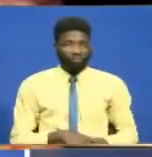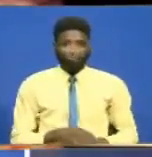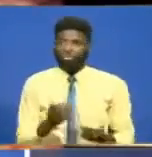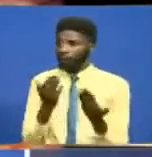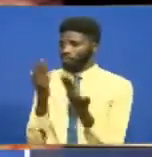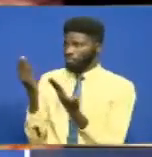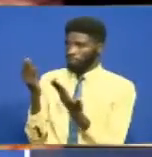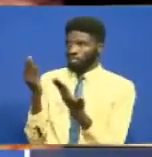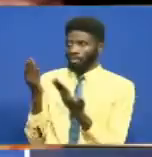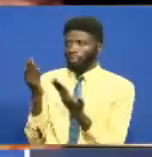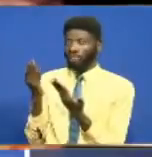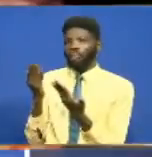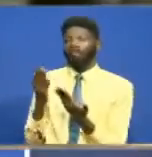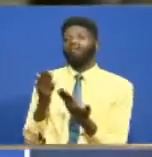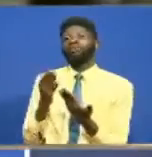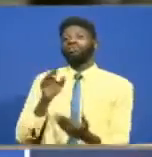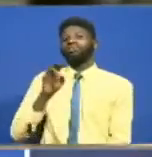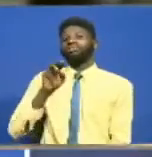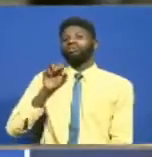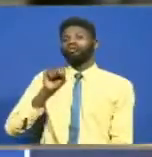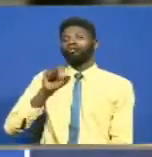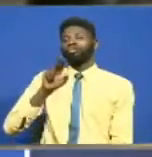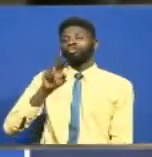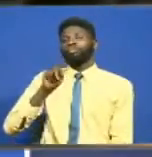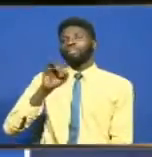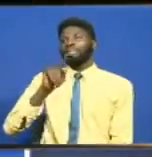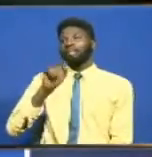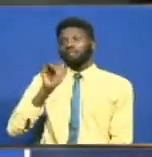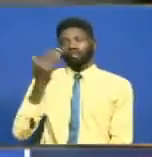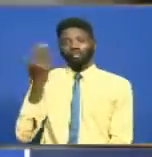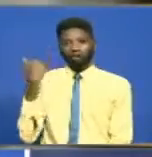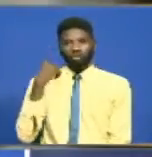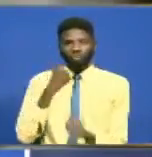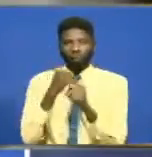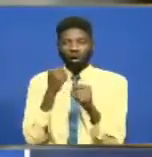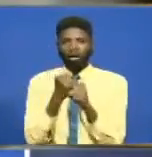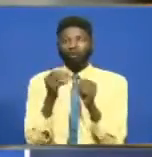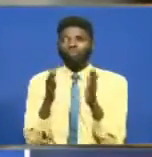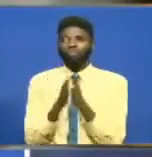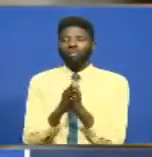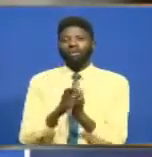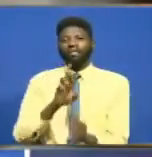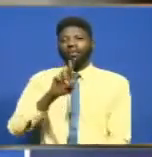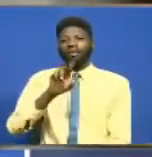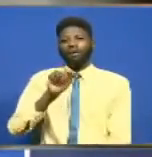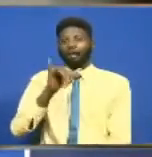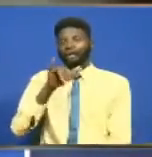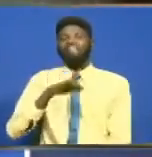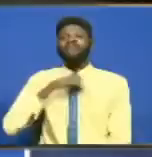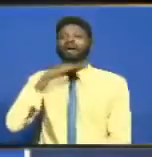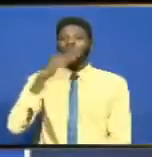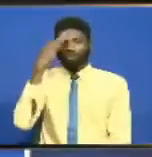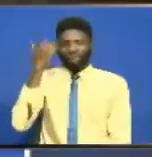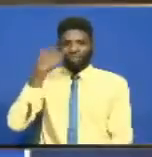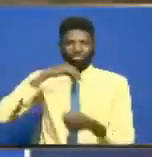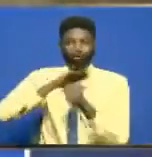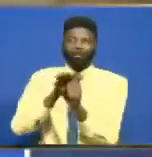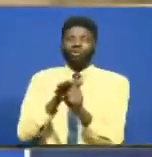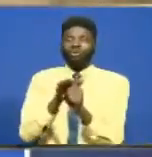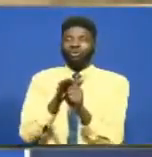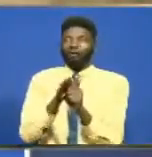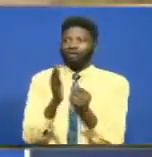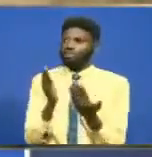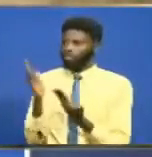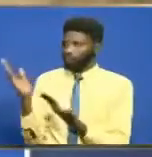Indian actor Soumitra Chatterjee, famed for his work with Oscar-winning director Ray, has died from coronavirus